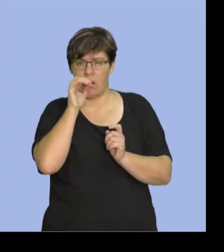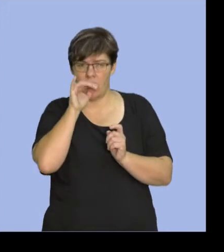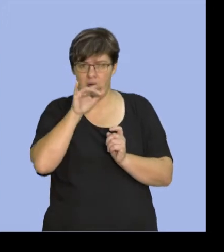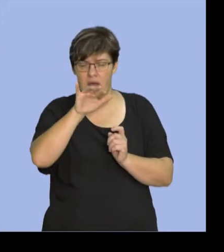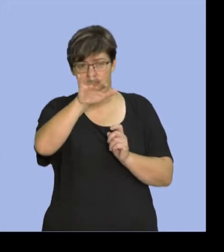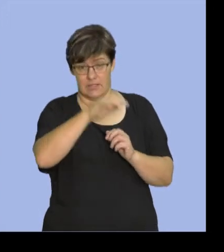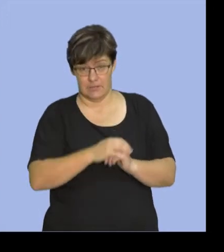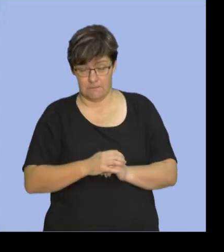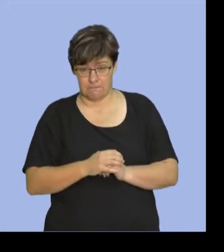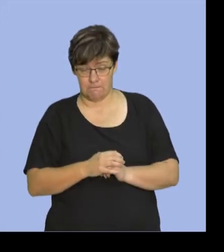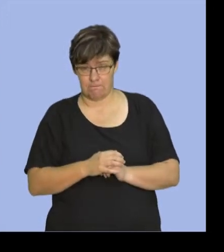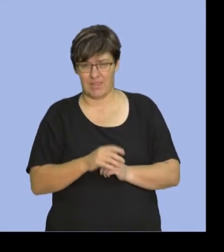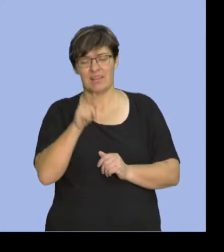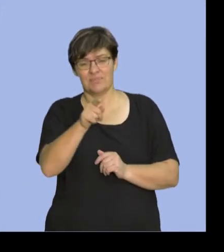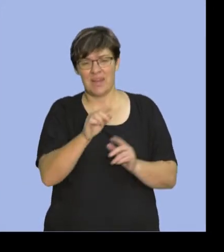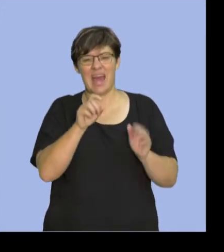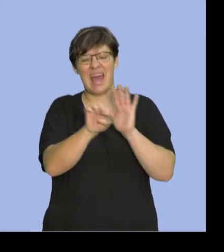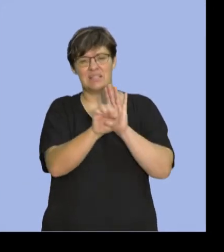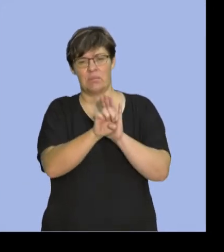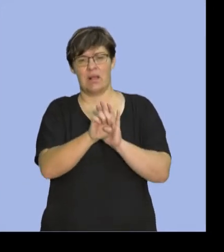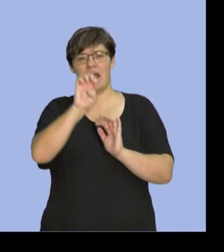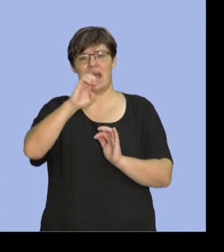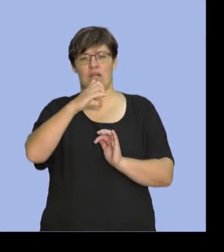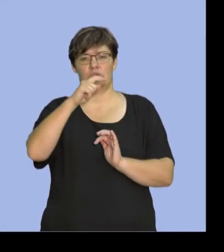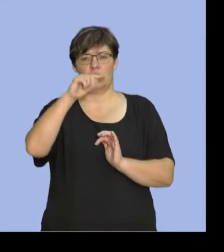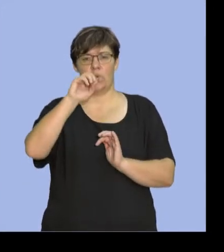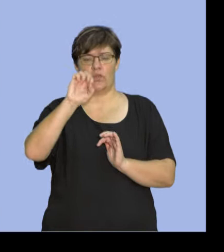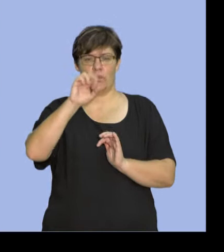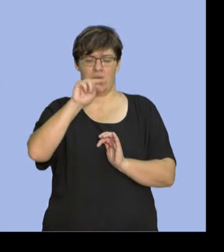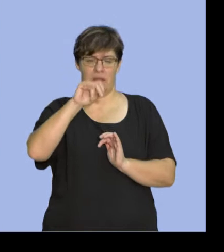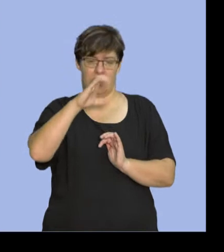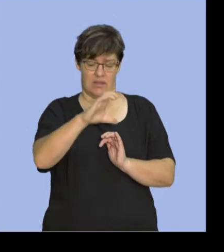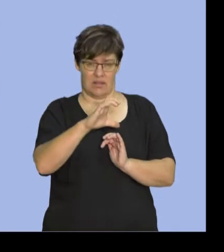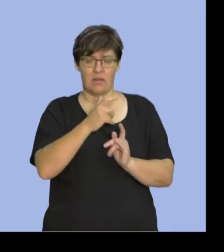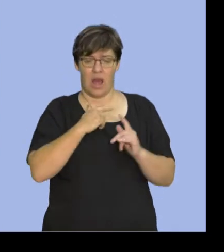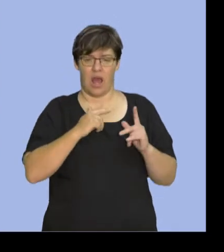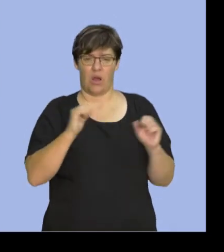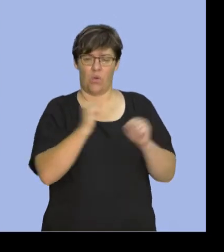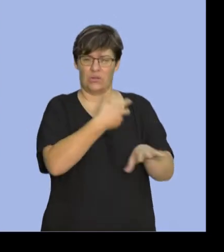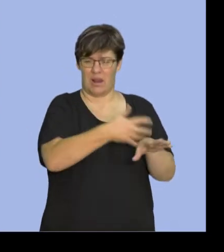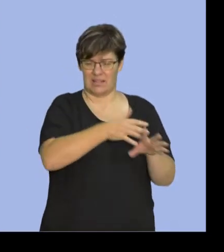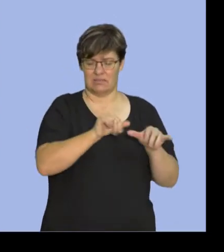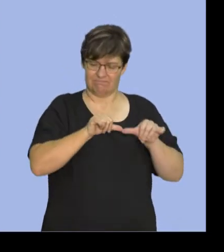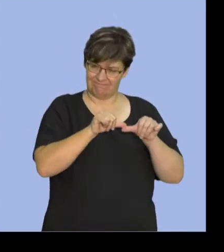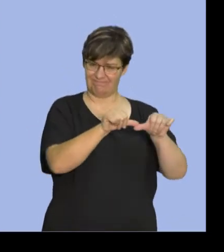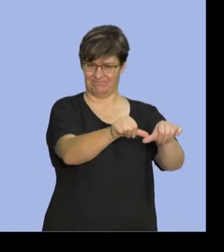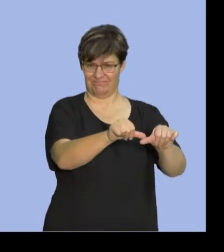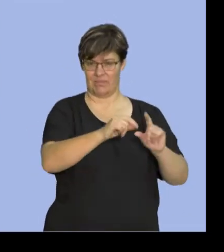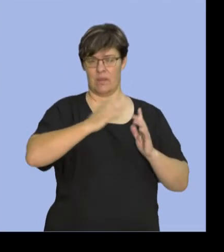And this is an example of how an ectothermic individual or organism maintains its body